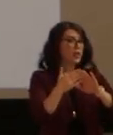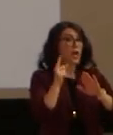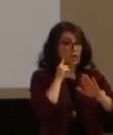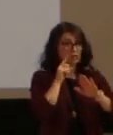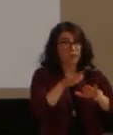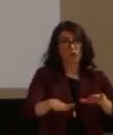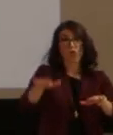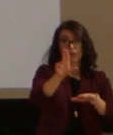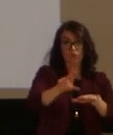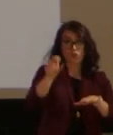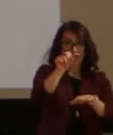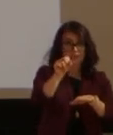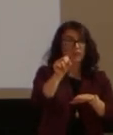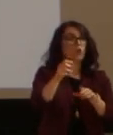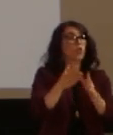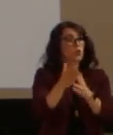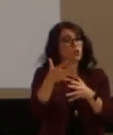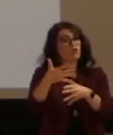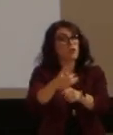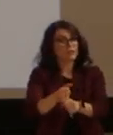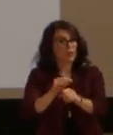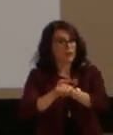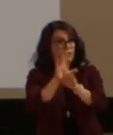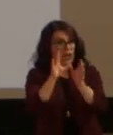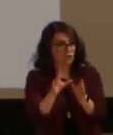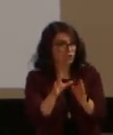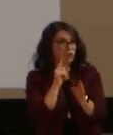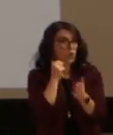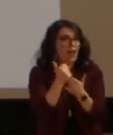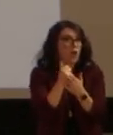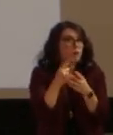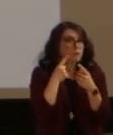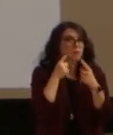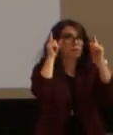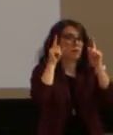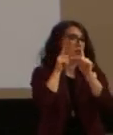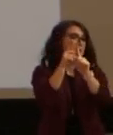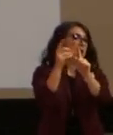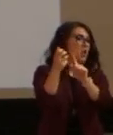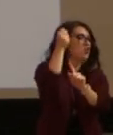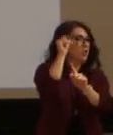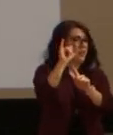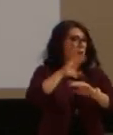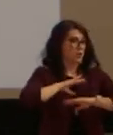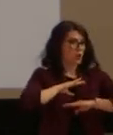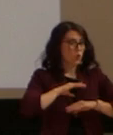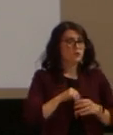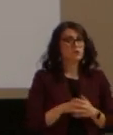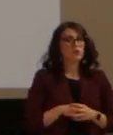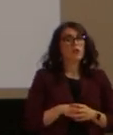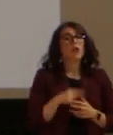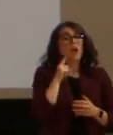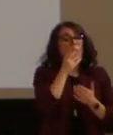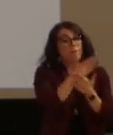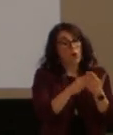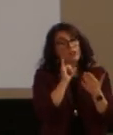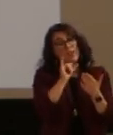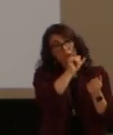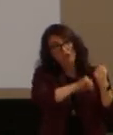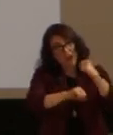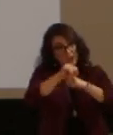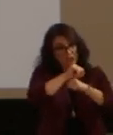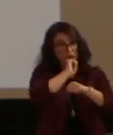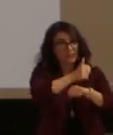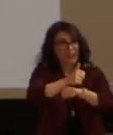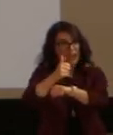trusted advisors and ambassadors to help achieve its goals. Components of this strategy are developing a national network